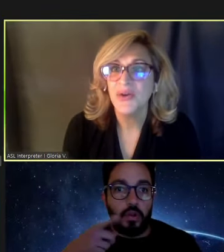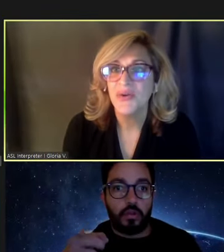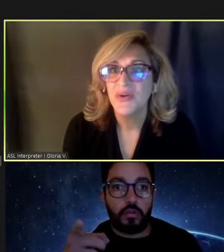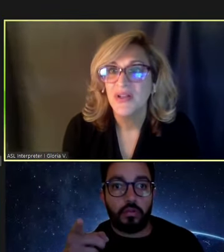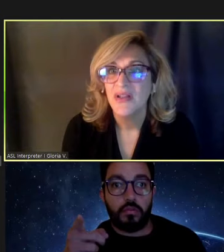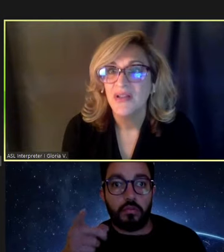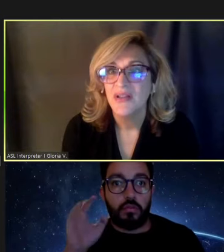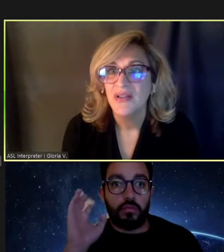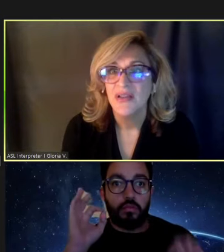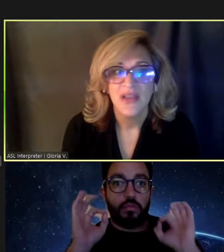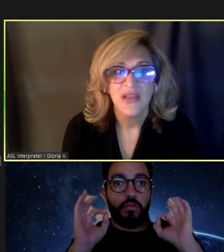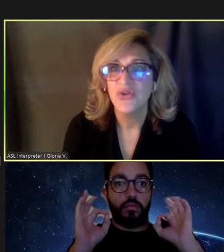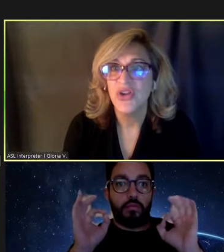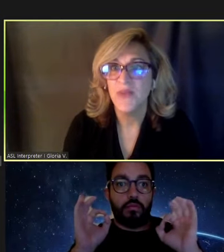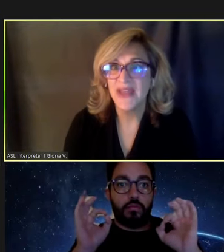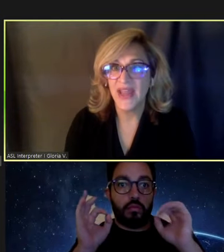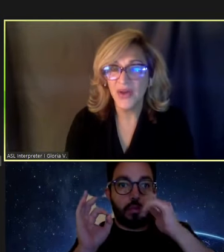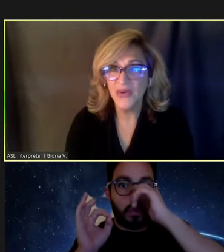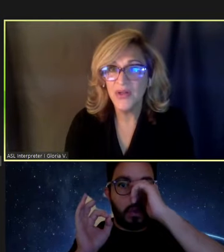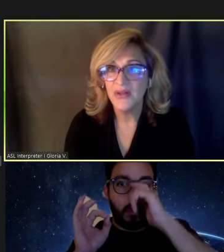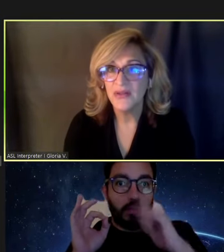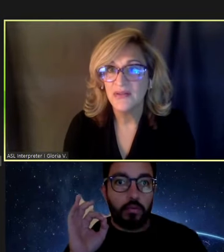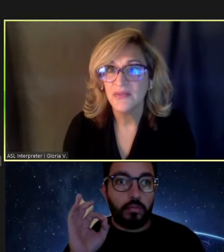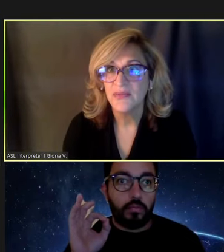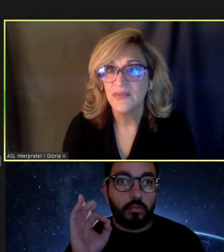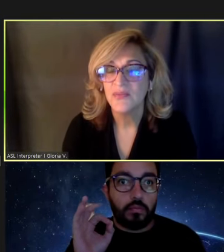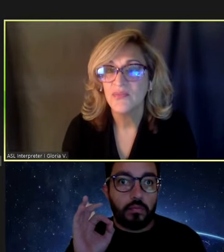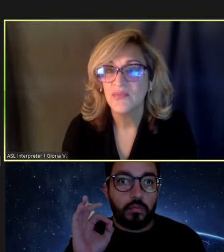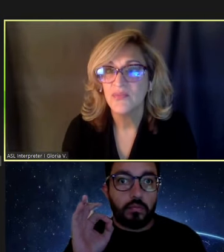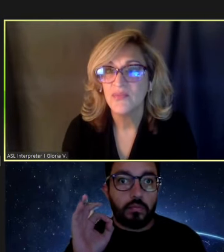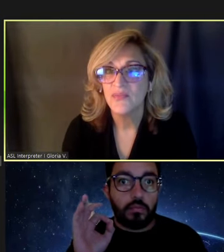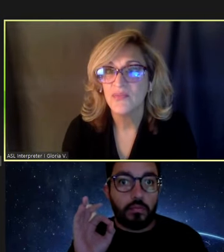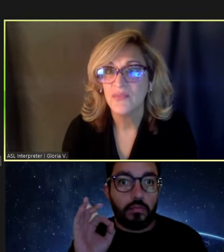Hello. Can you hear me now?